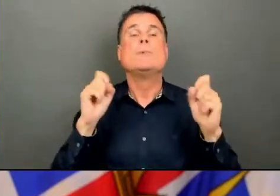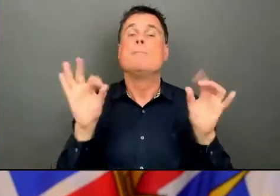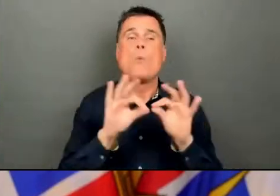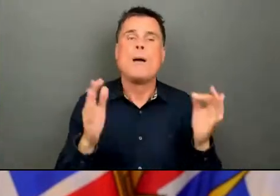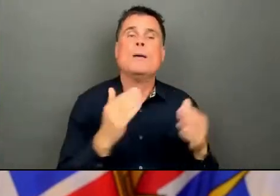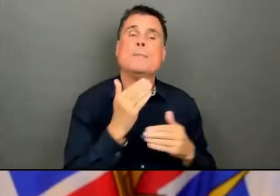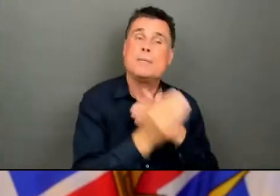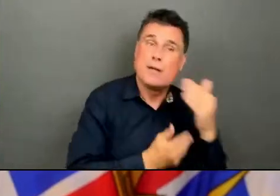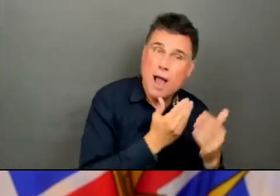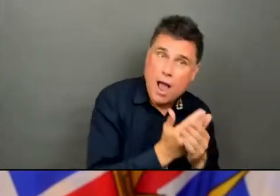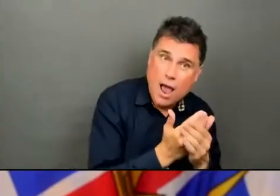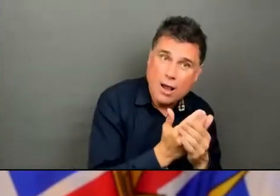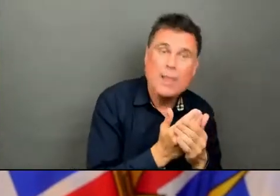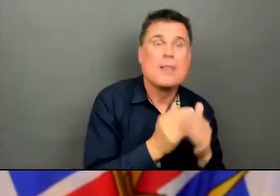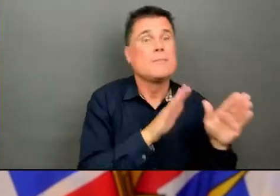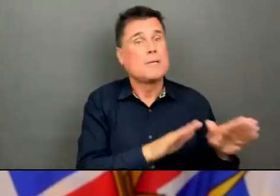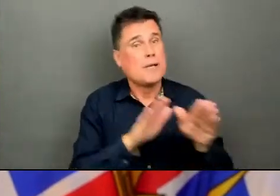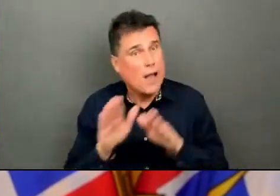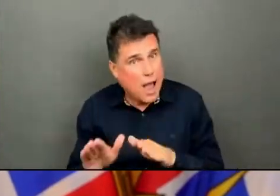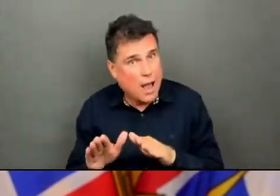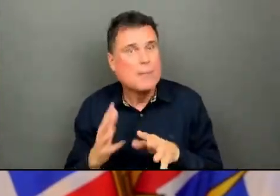calm, and to be safe.